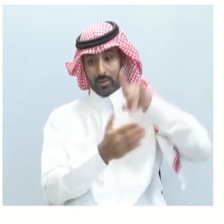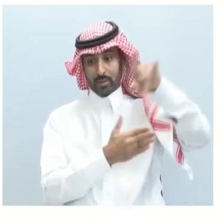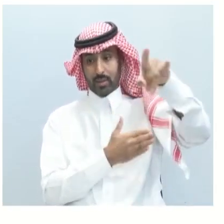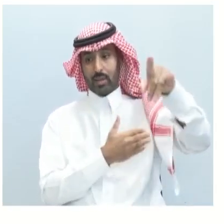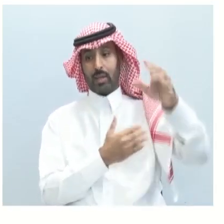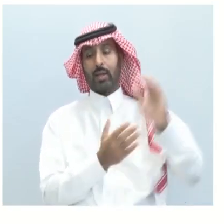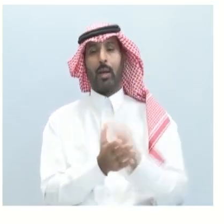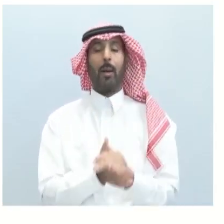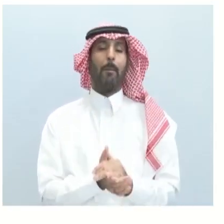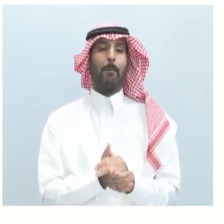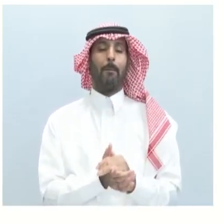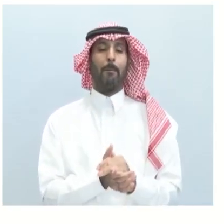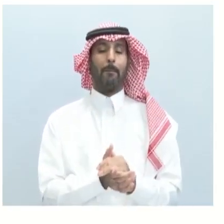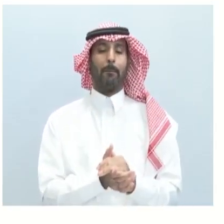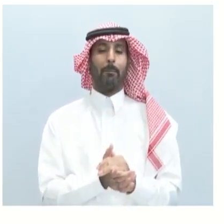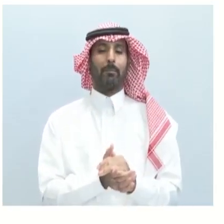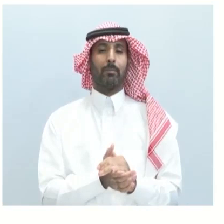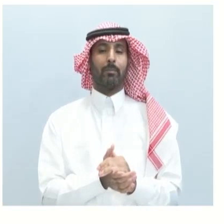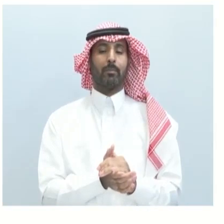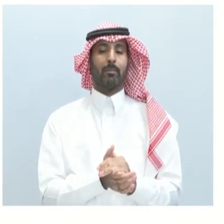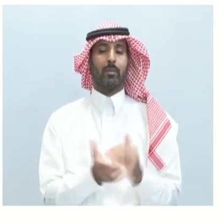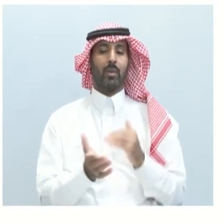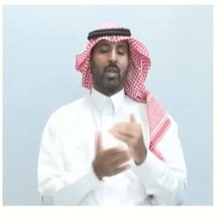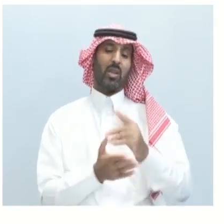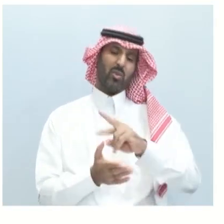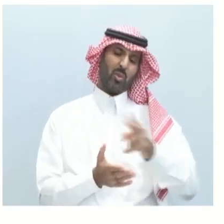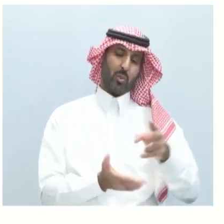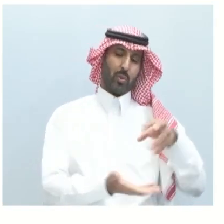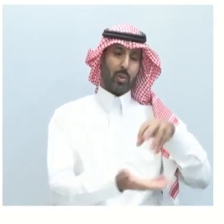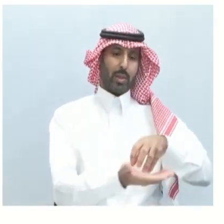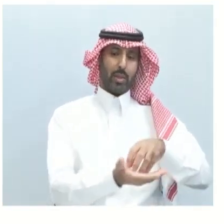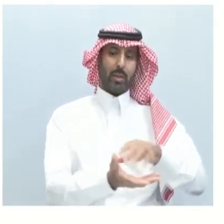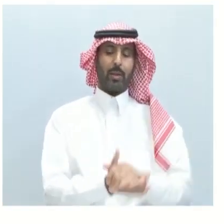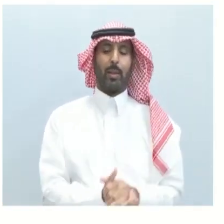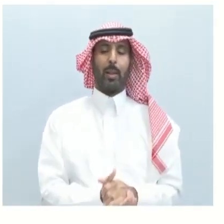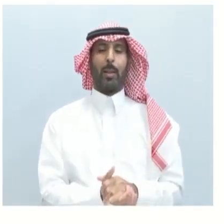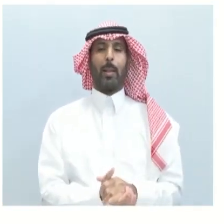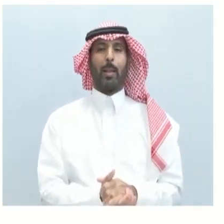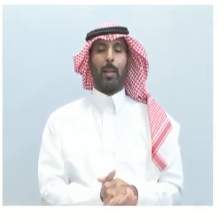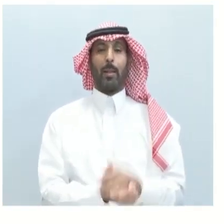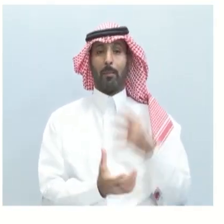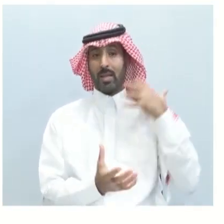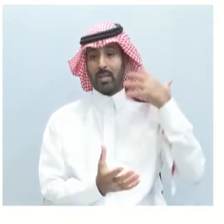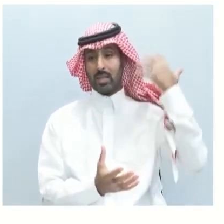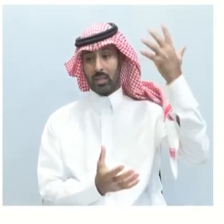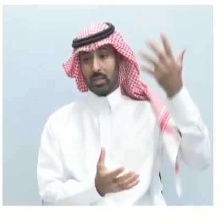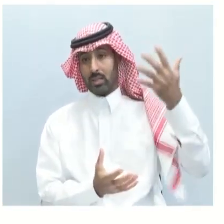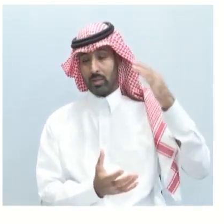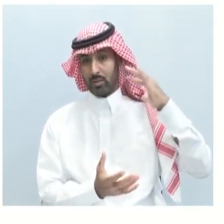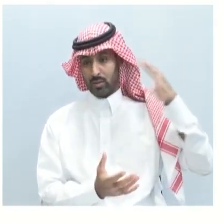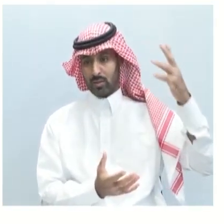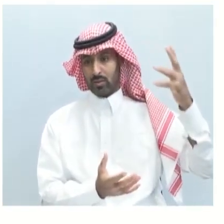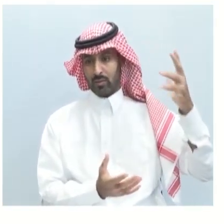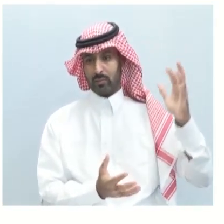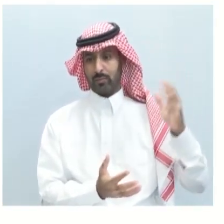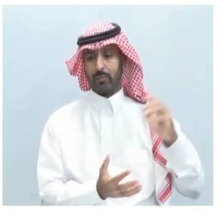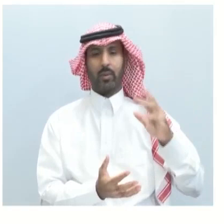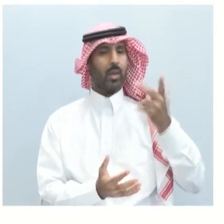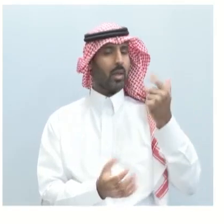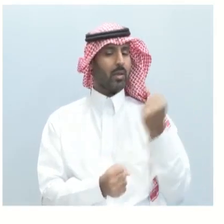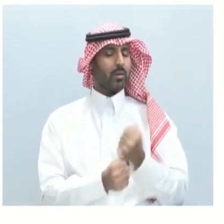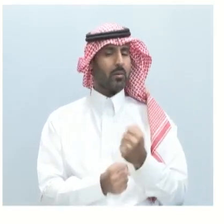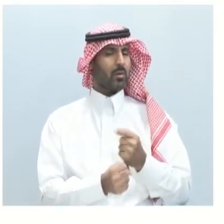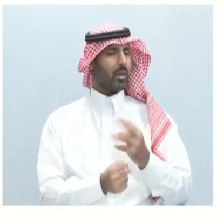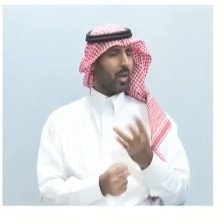university abroad in another country. So imagine here, how would it